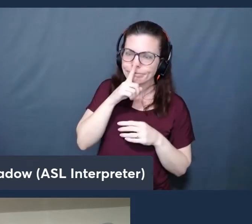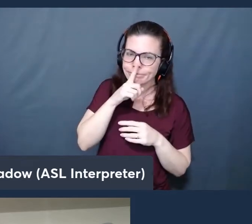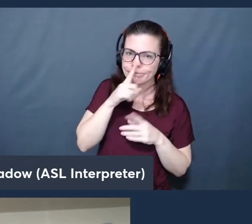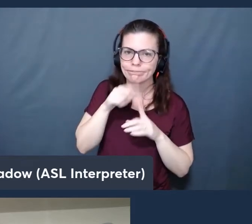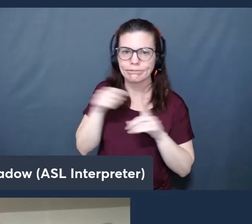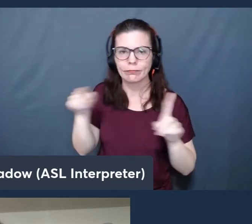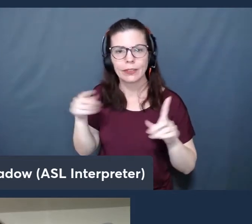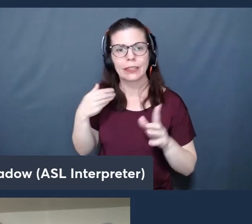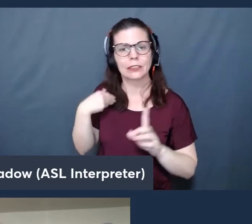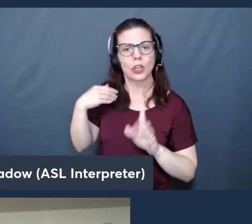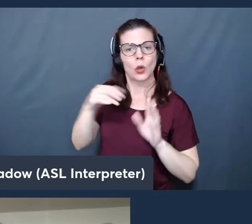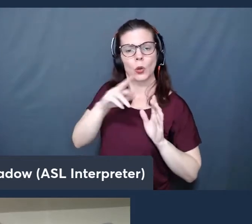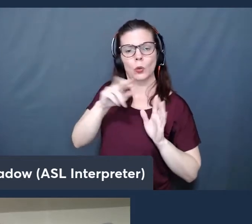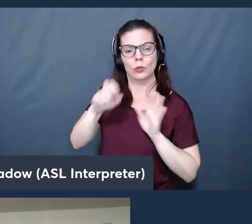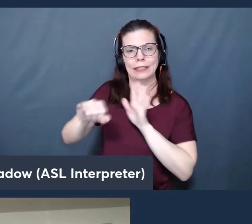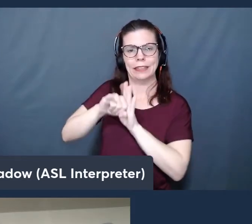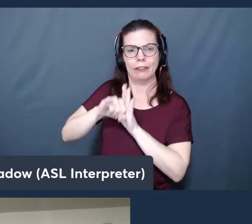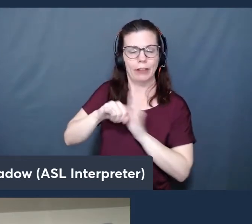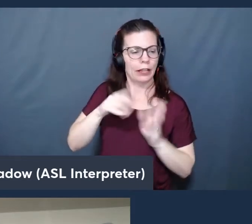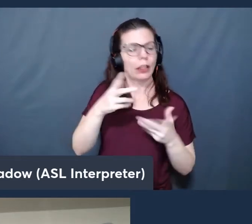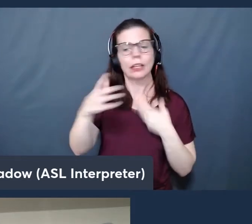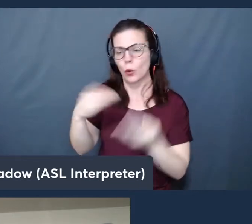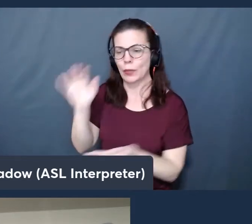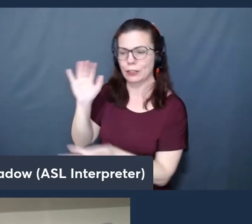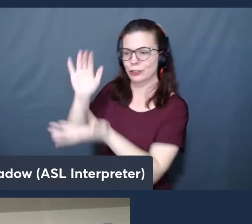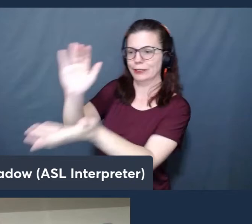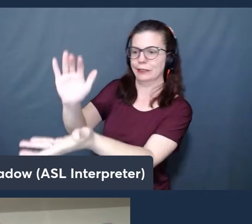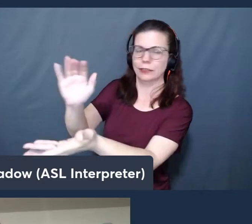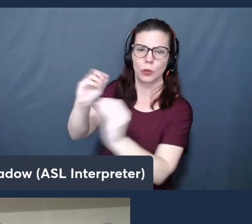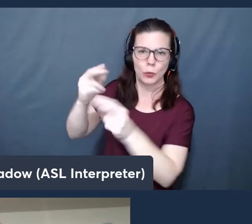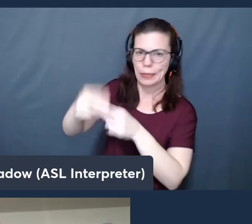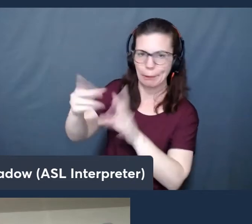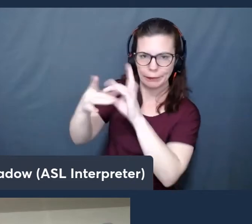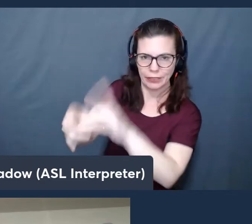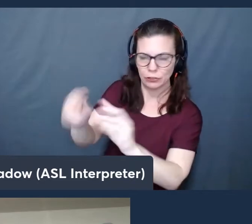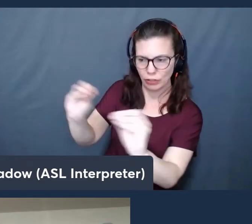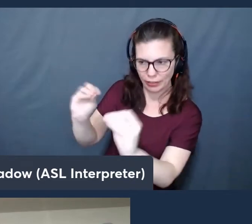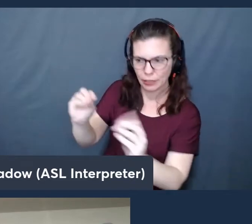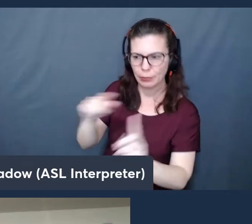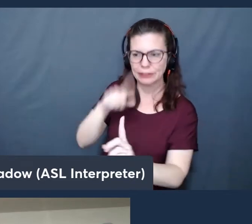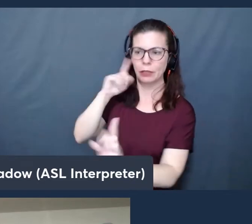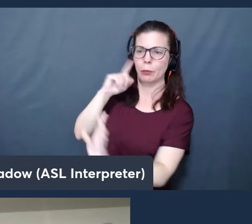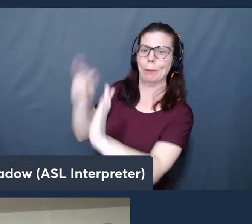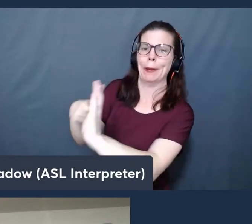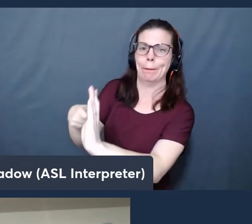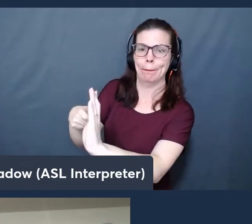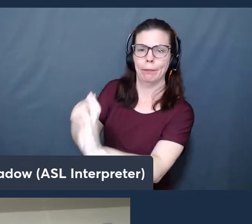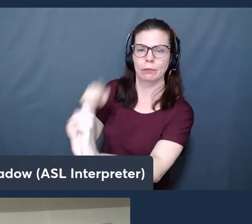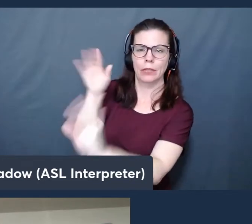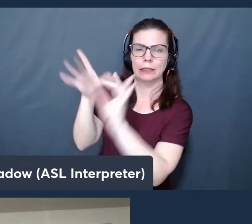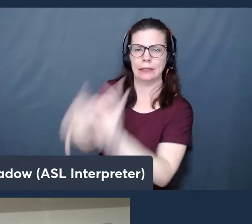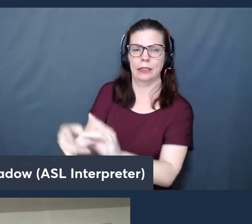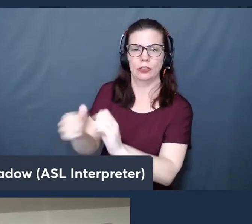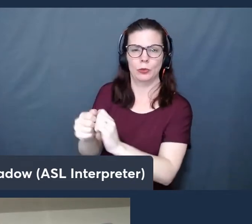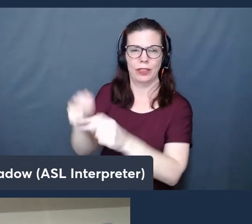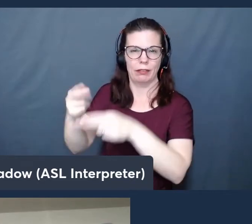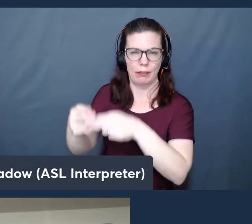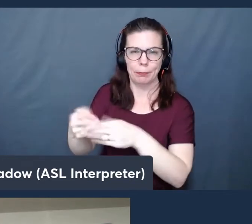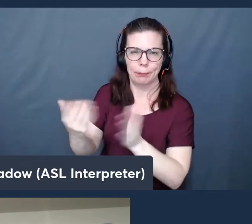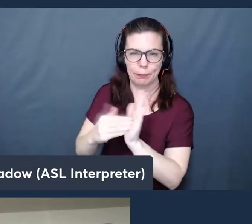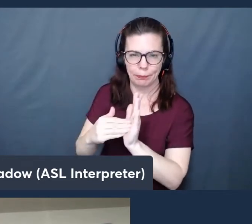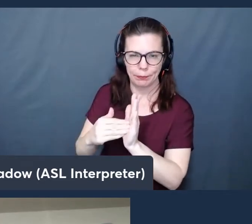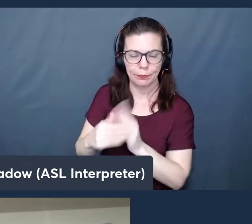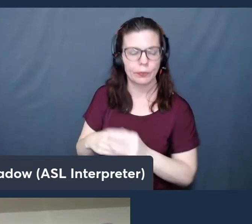chance to re-identify that data. Okay, understand. Exactly. Please do continue. Yeah, absolutely. So I think the